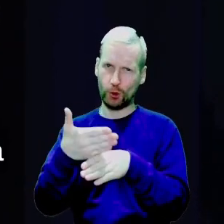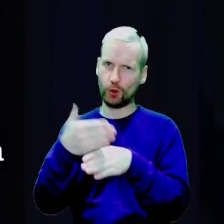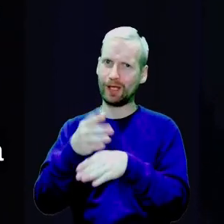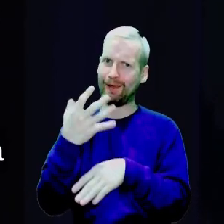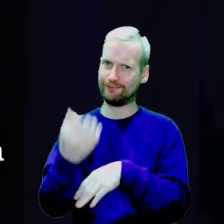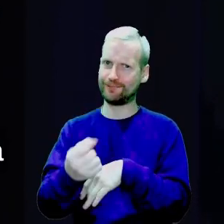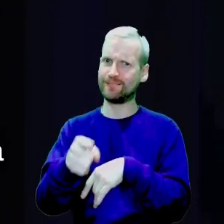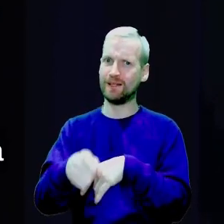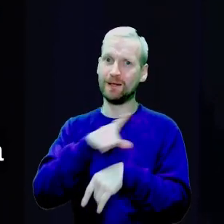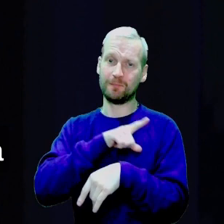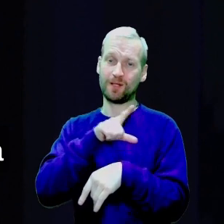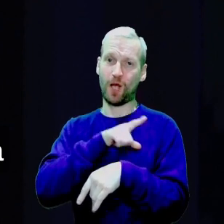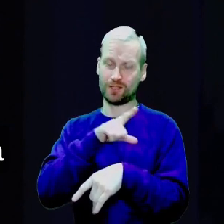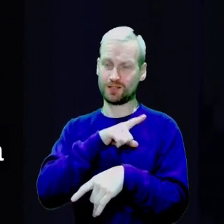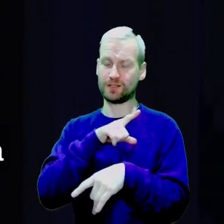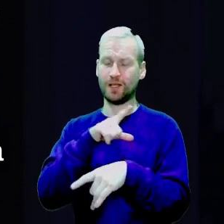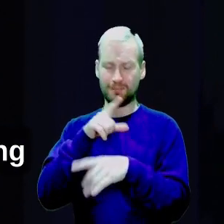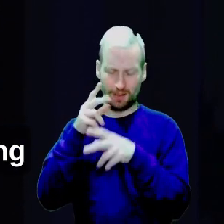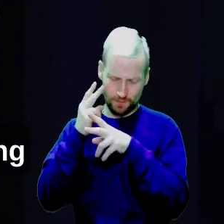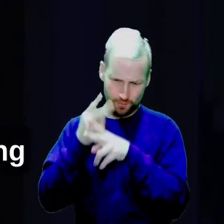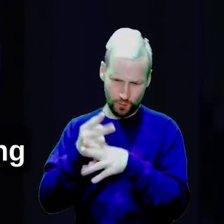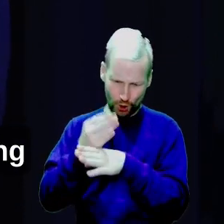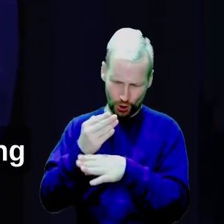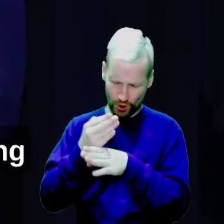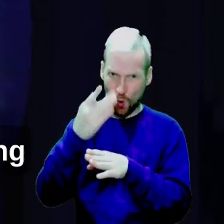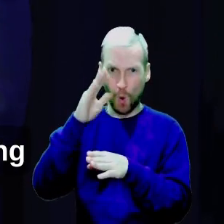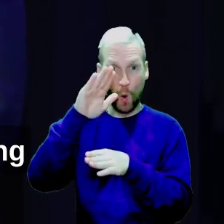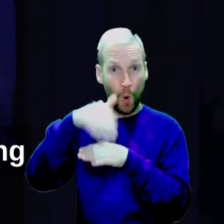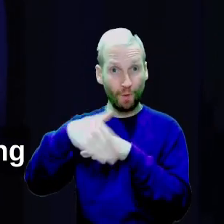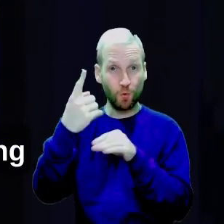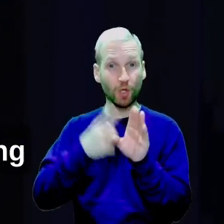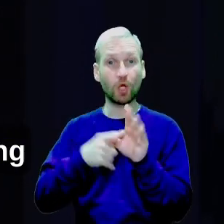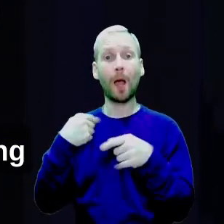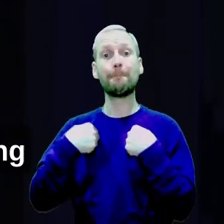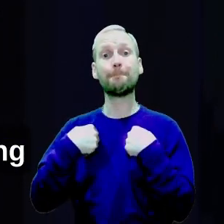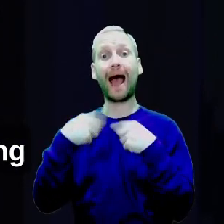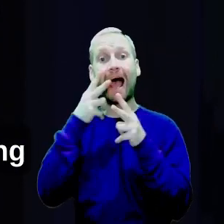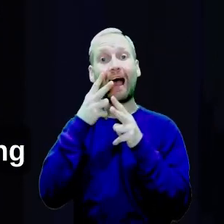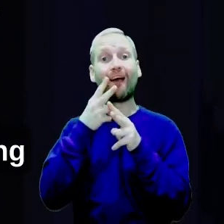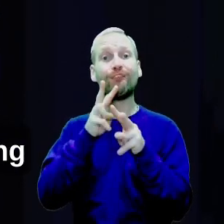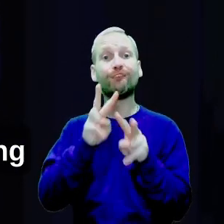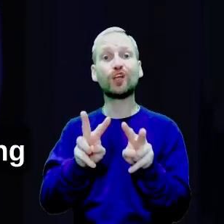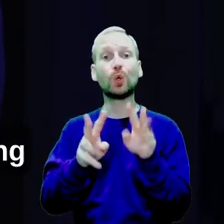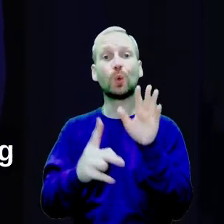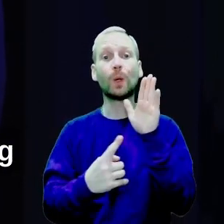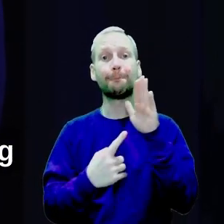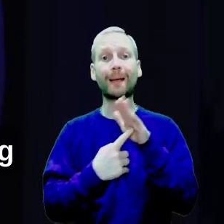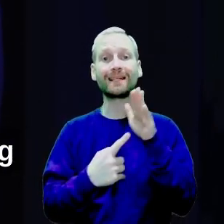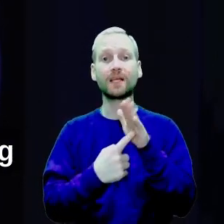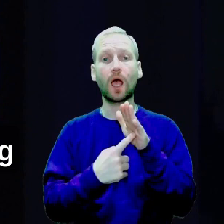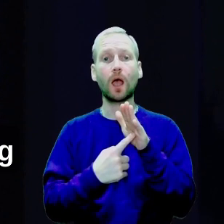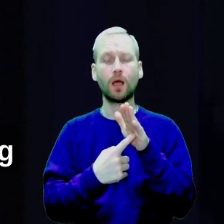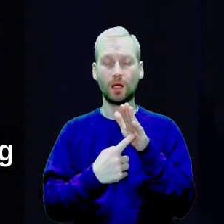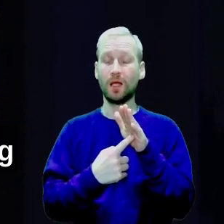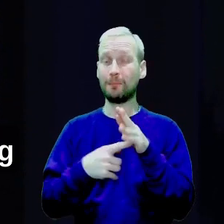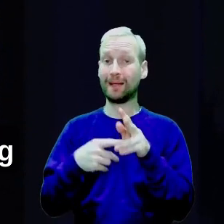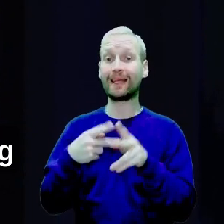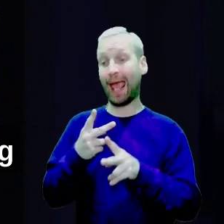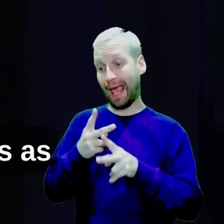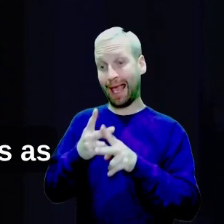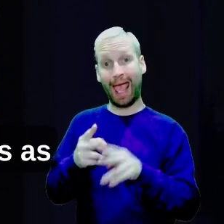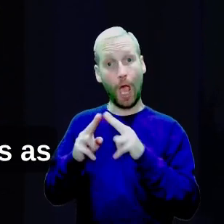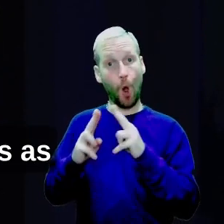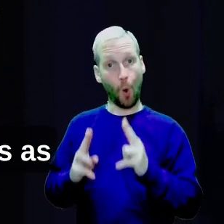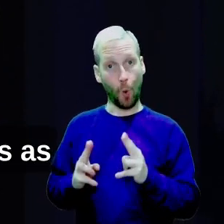on a major project we've been working on for over a year, called My Views Matter, which saw us visiting a number of care homes for people with